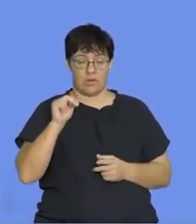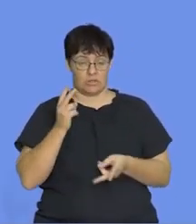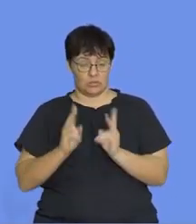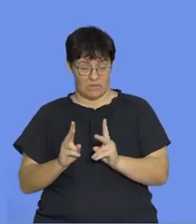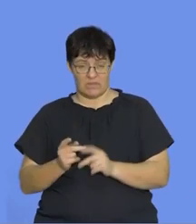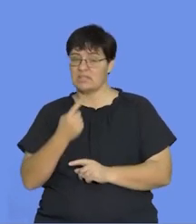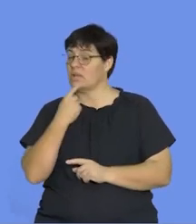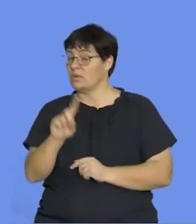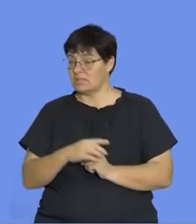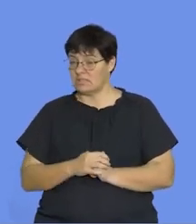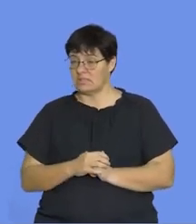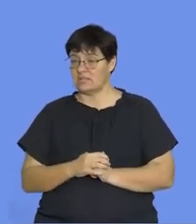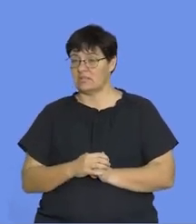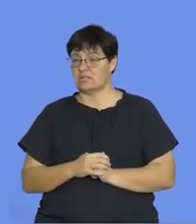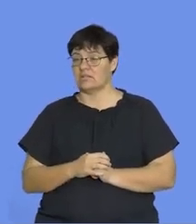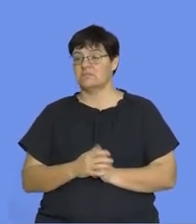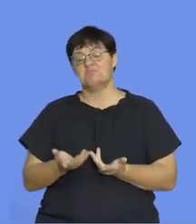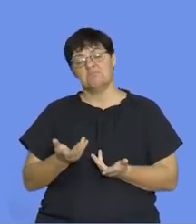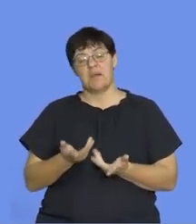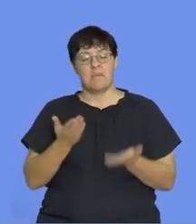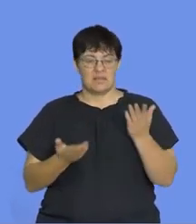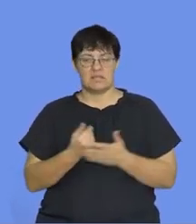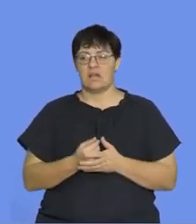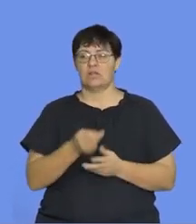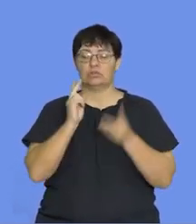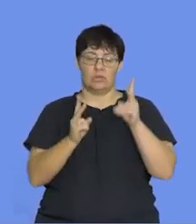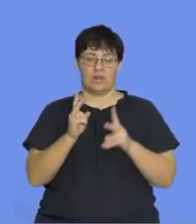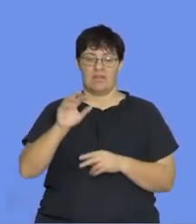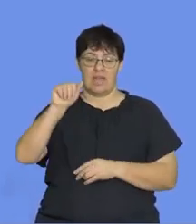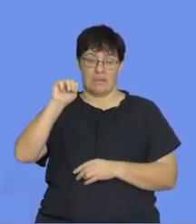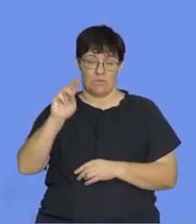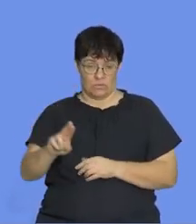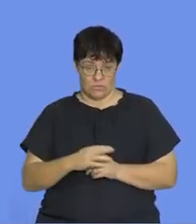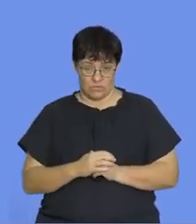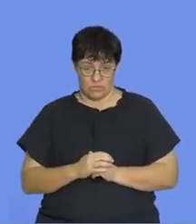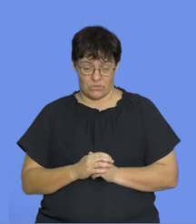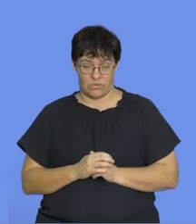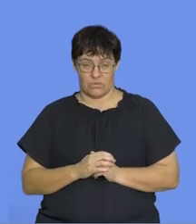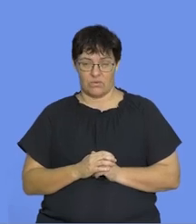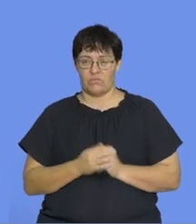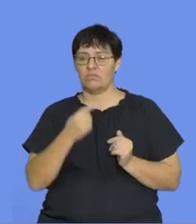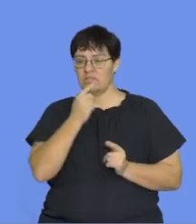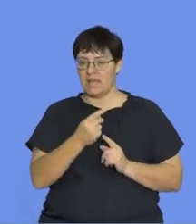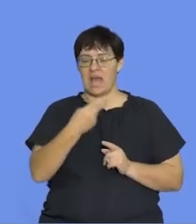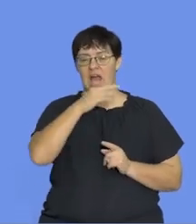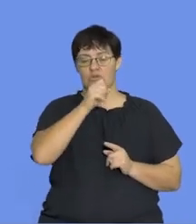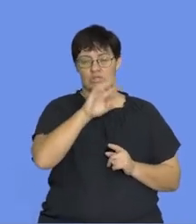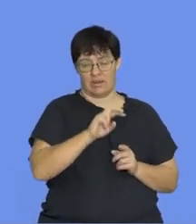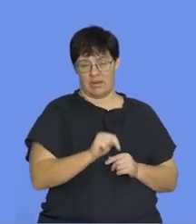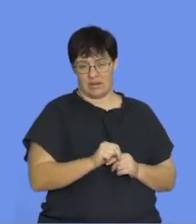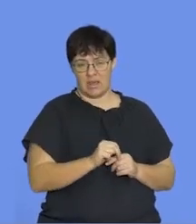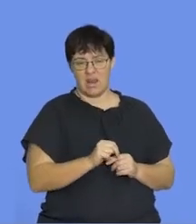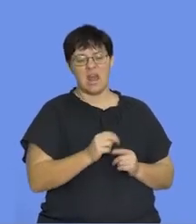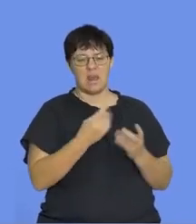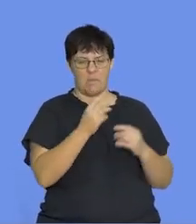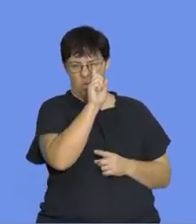that its relative atomic mass is 12 atomic mass unit. If we talk, for argument's sake, of hydrogen, which is element number 1,